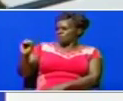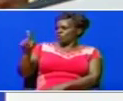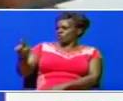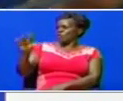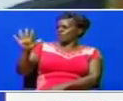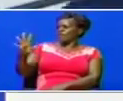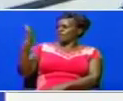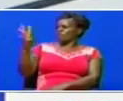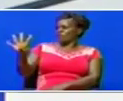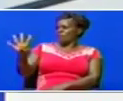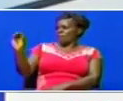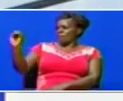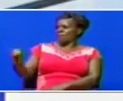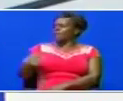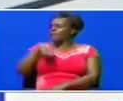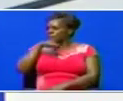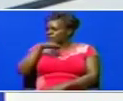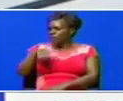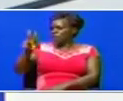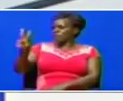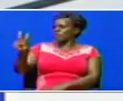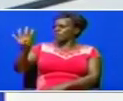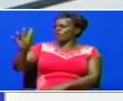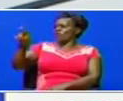0.54%. Raila Odinga,